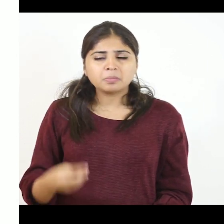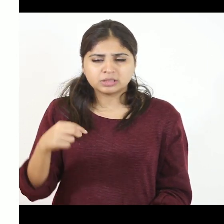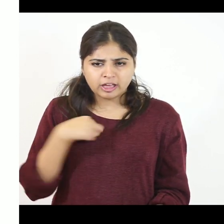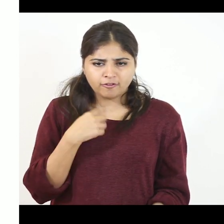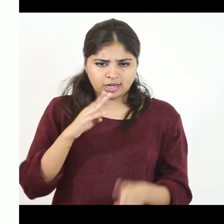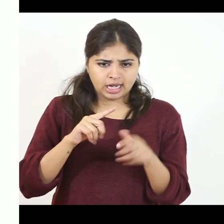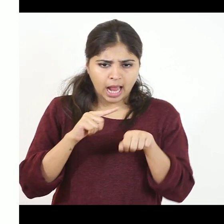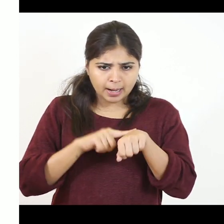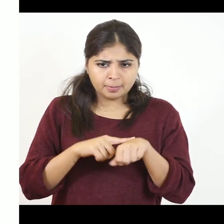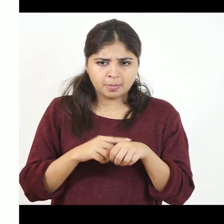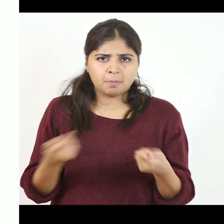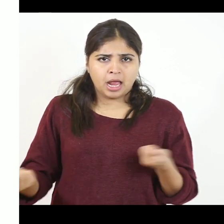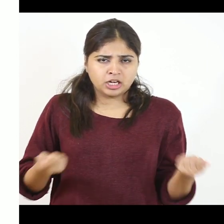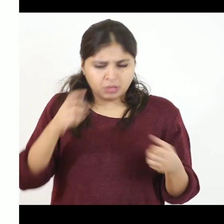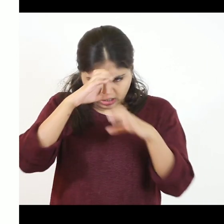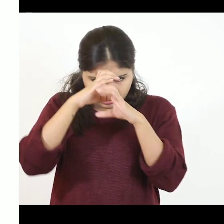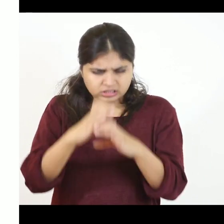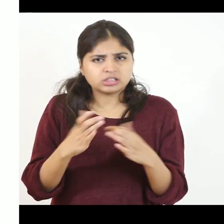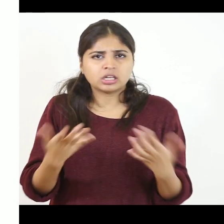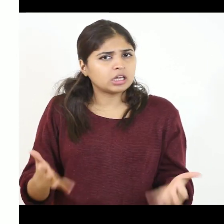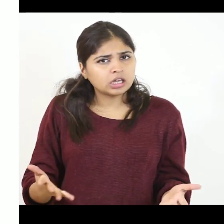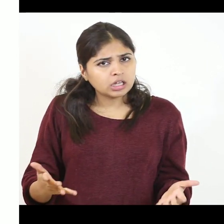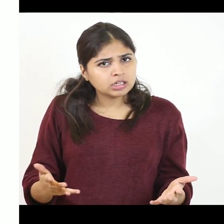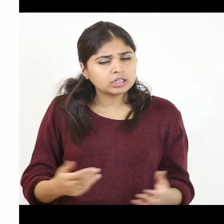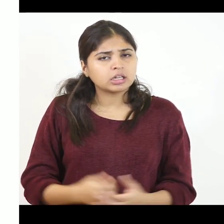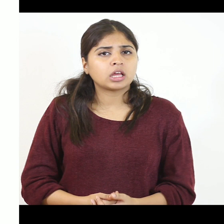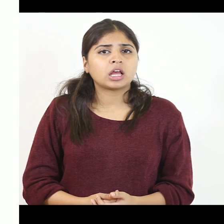lack of clear priorities.